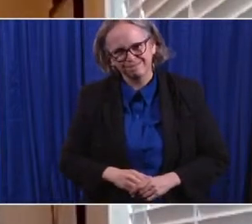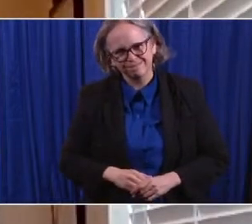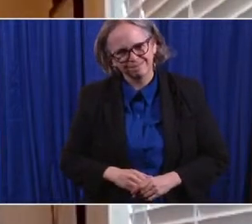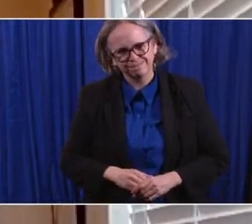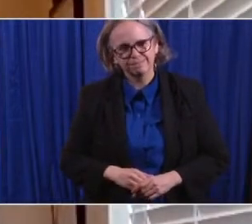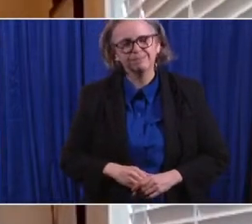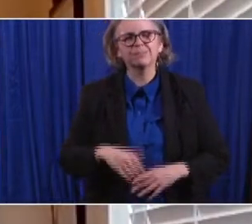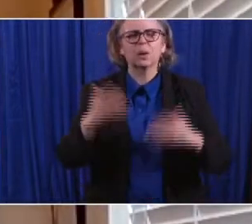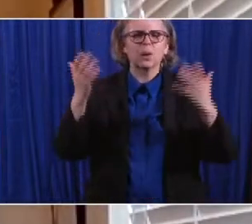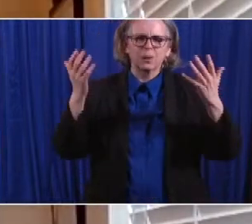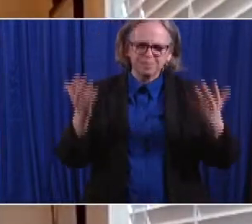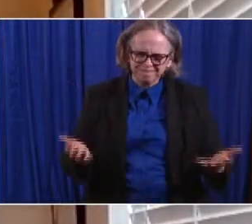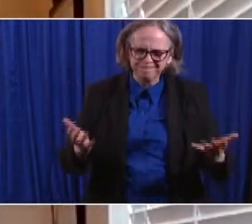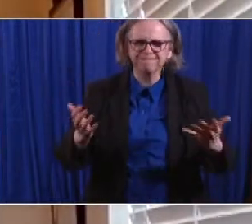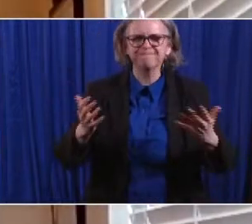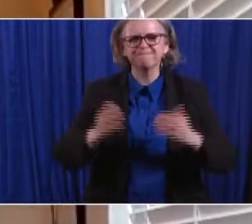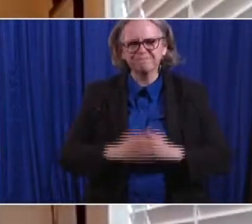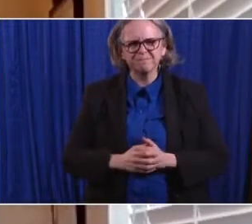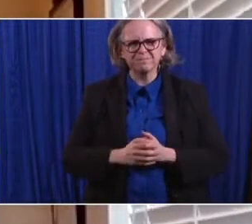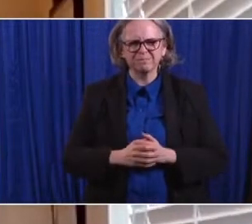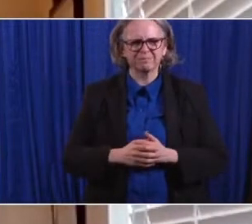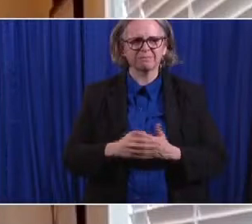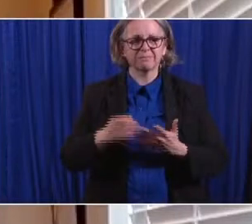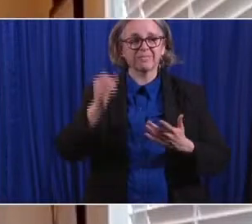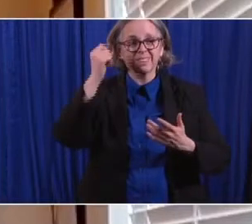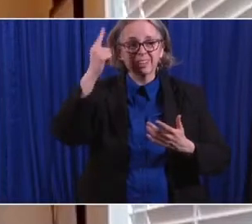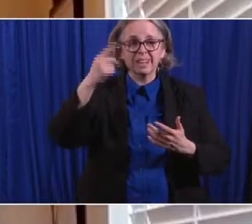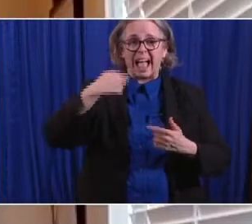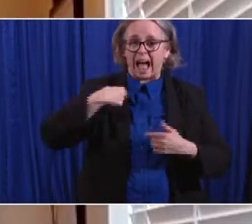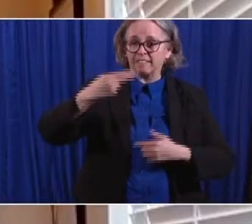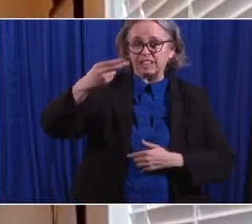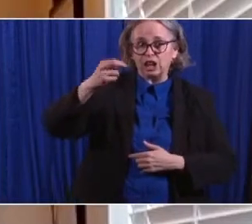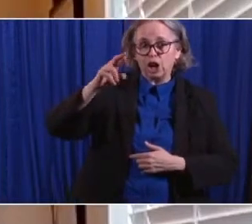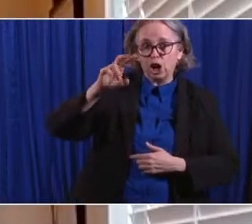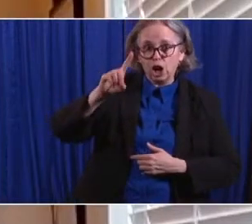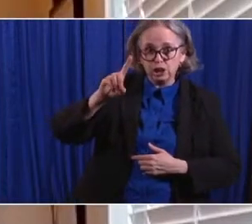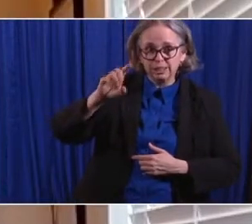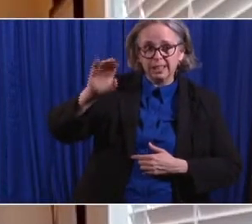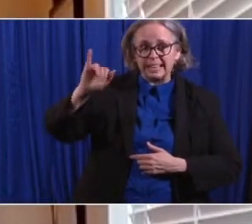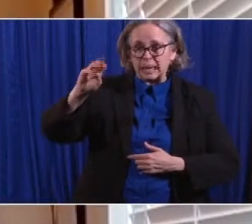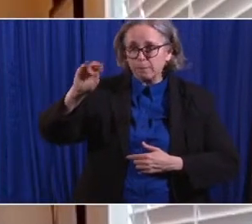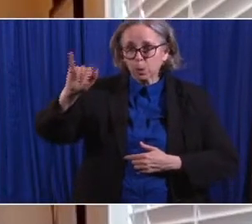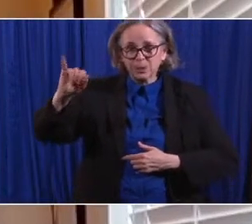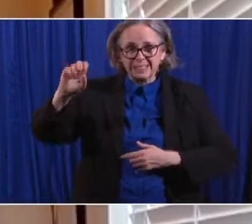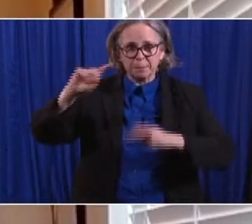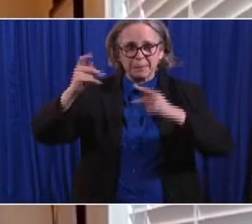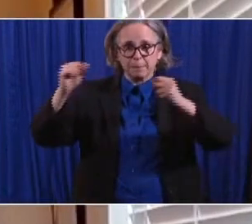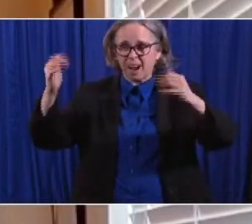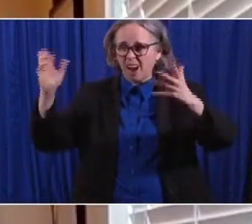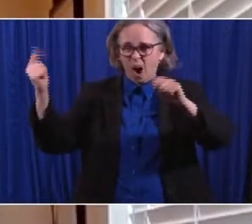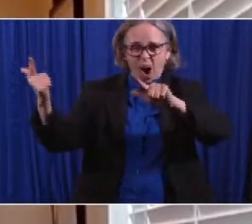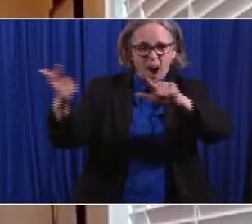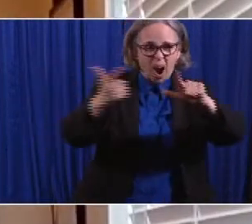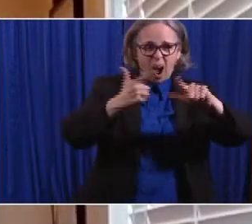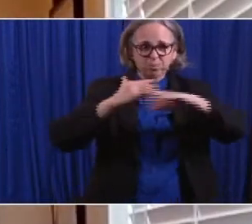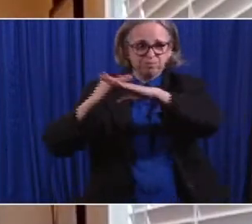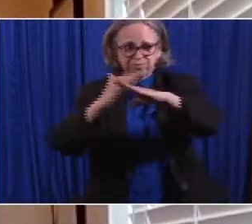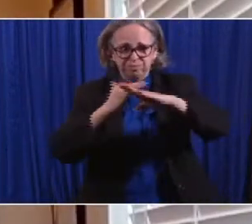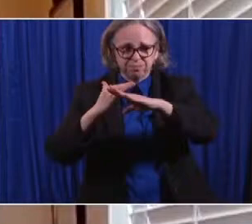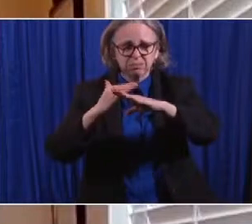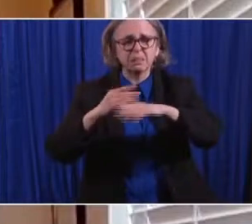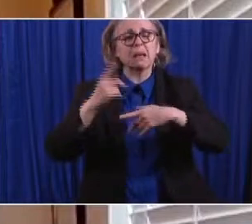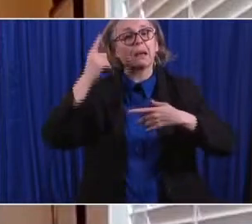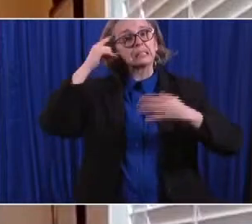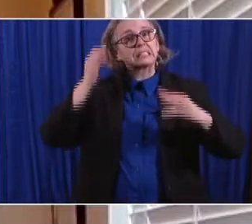get vaccinated, it's premature for us to talk about putting aside our masks and social distancing.